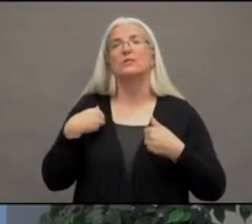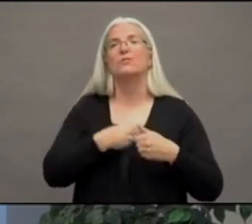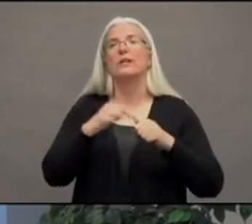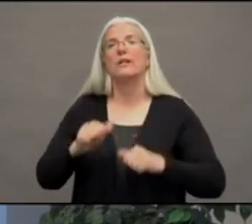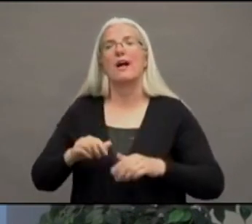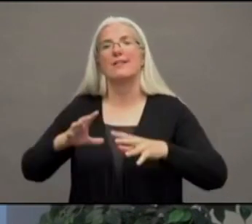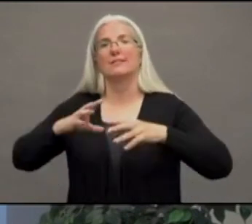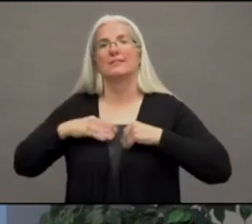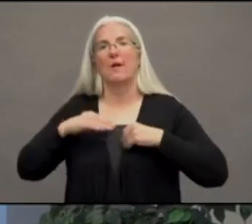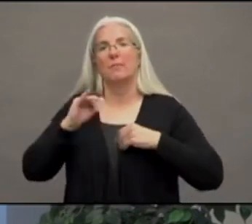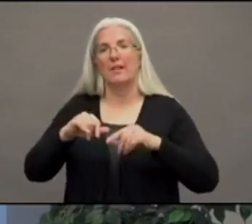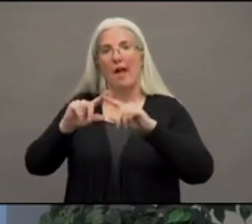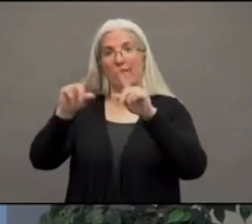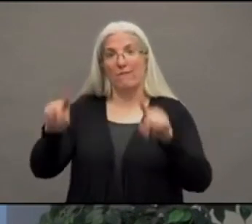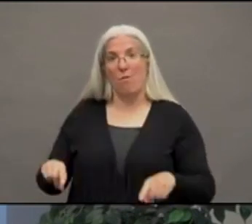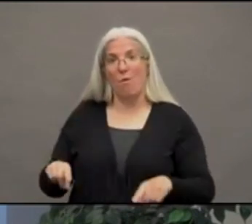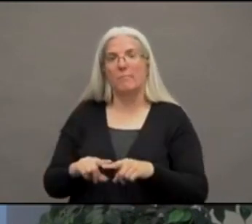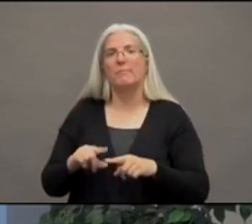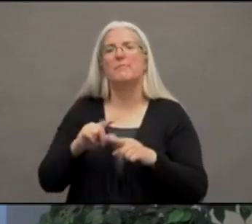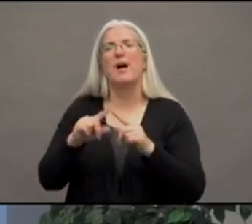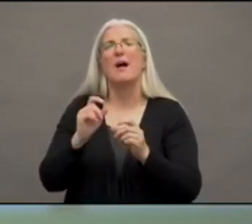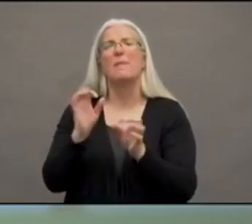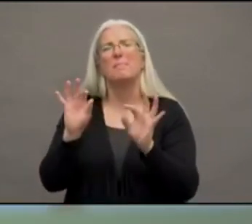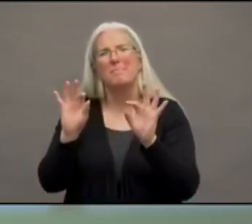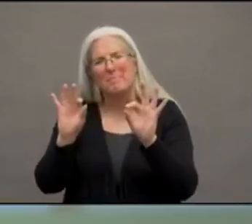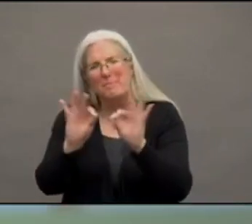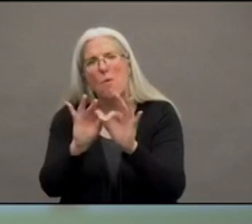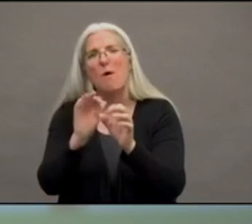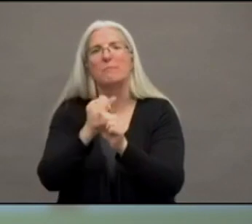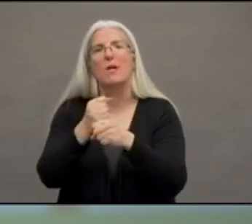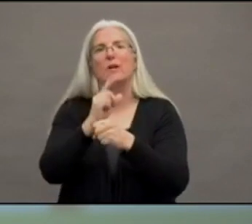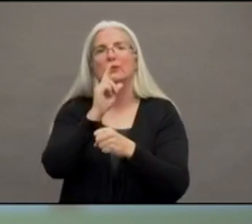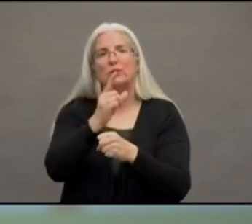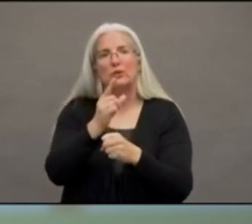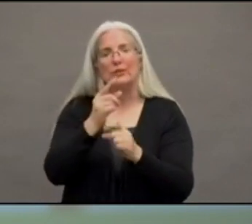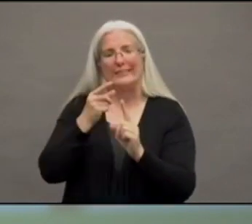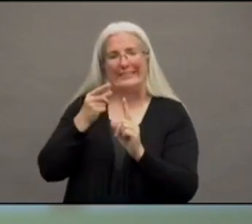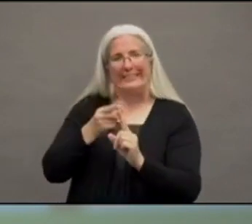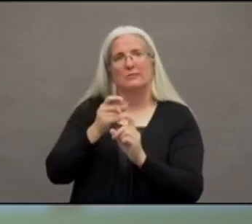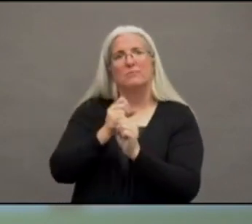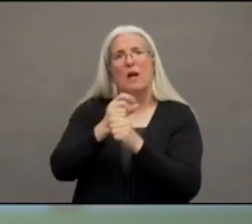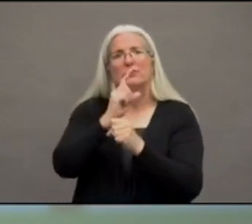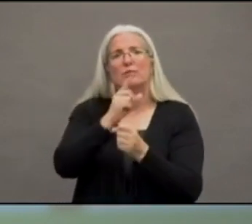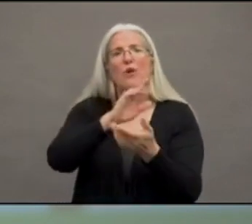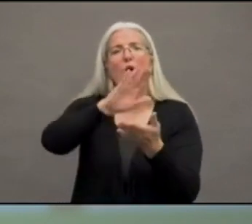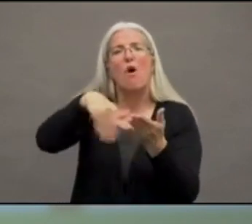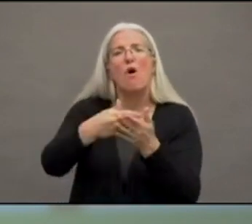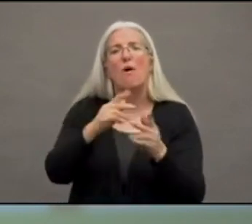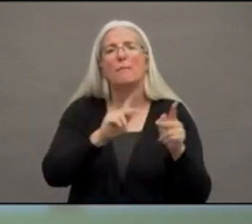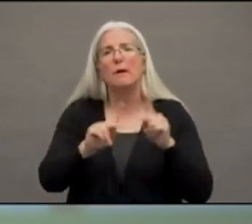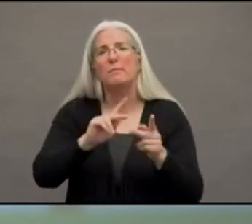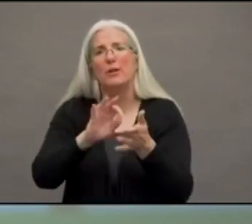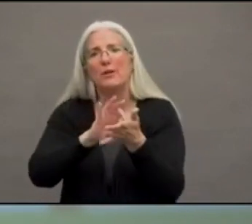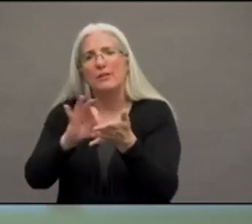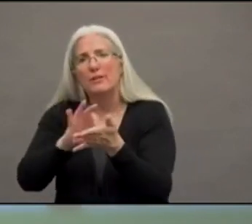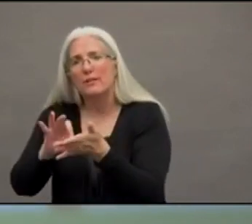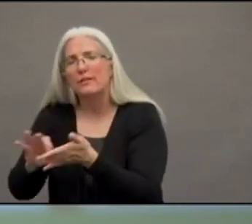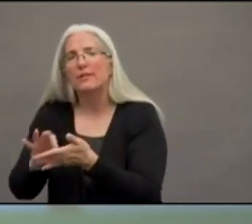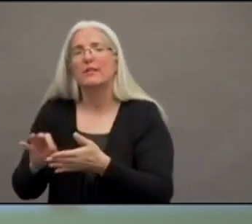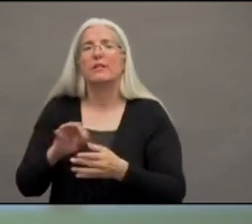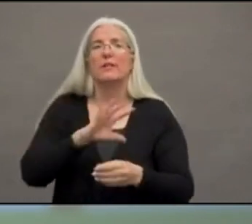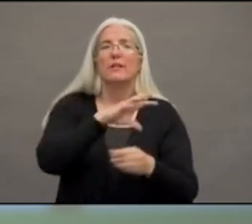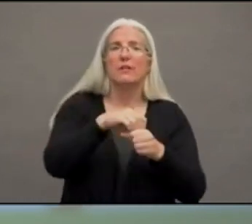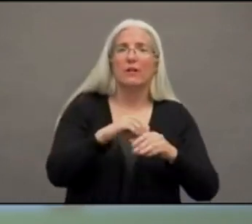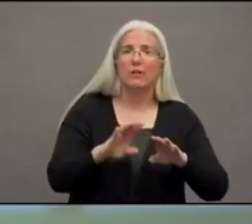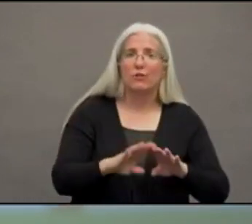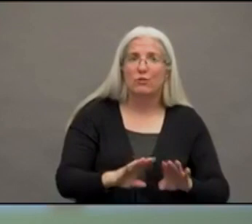that each person in your household gets counted, from roommates to tenants to your children. For some reason, children